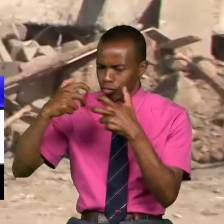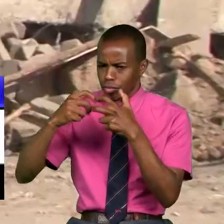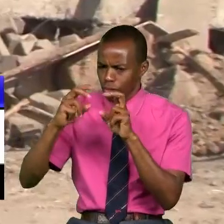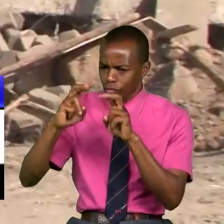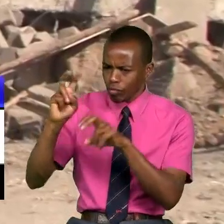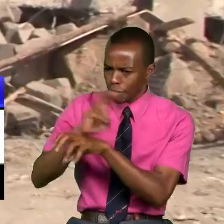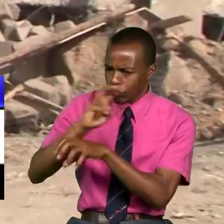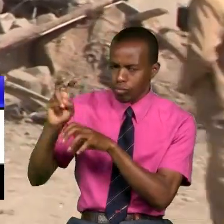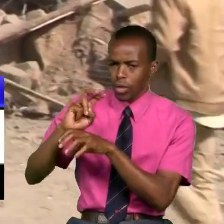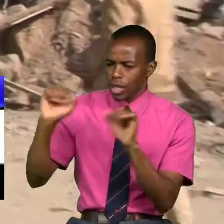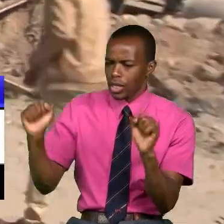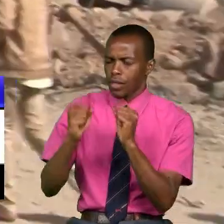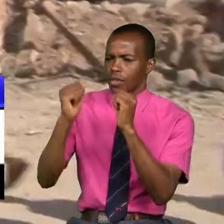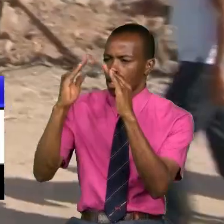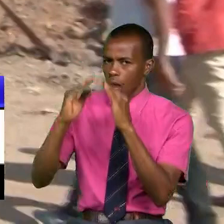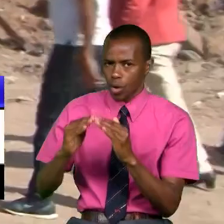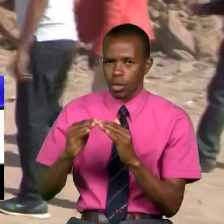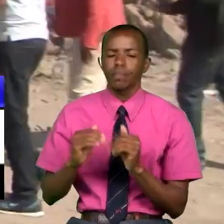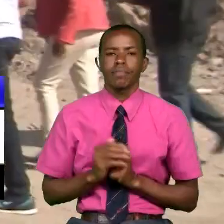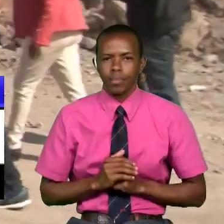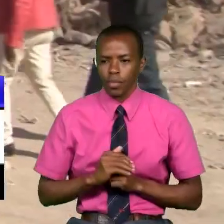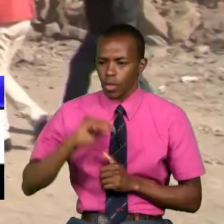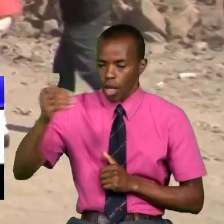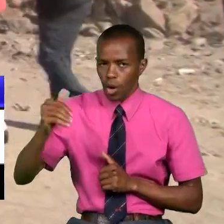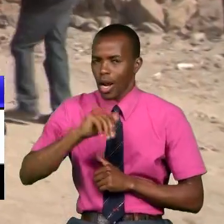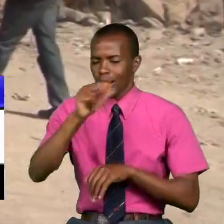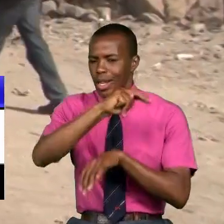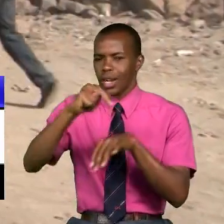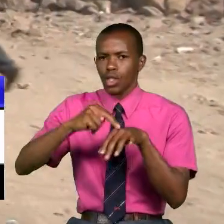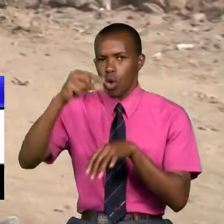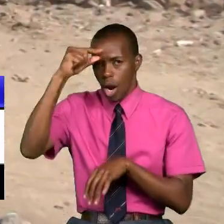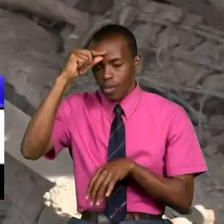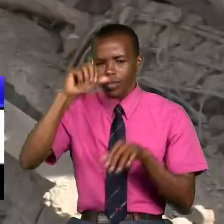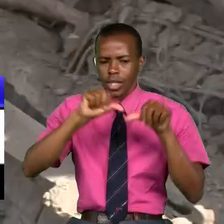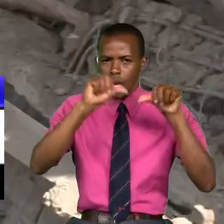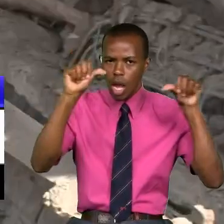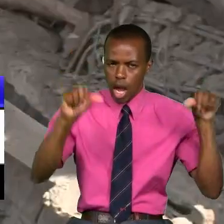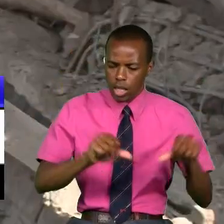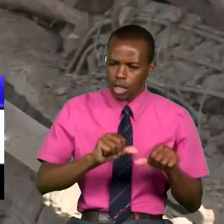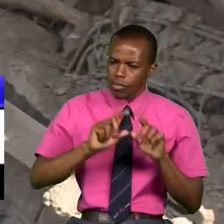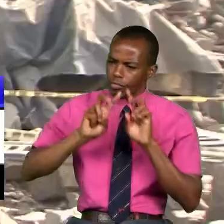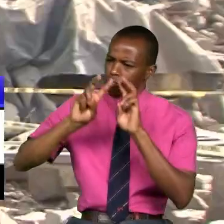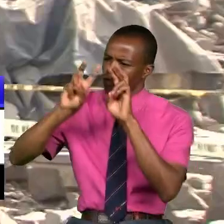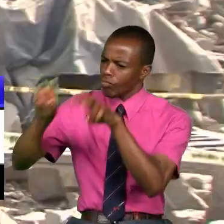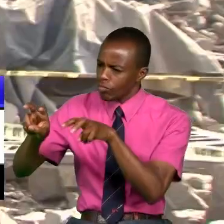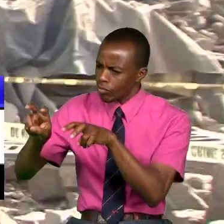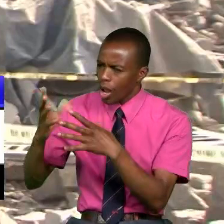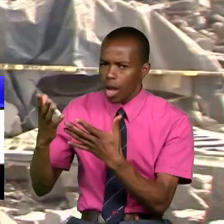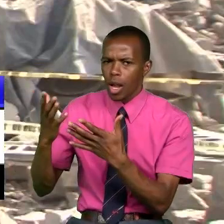of buildings. A joint effort with the county and other national government agencies is in the place to ascertain